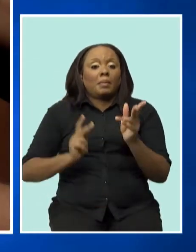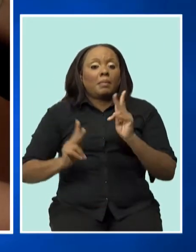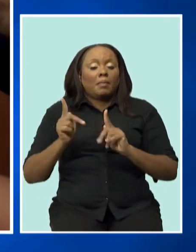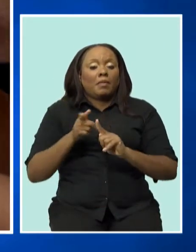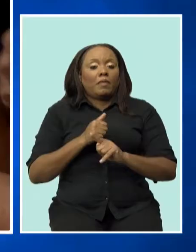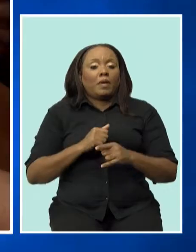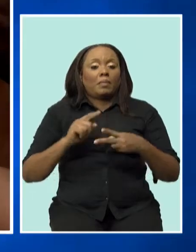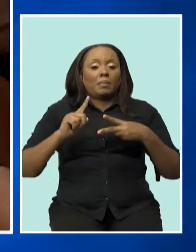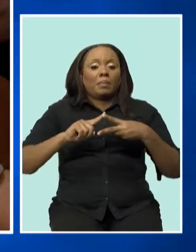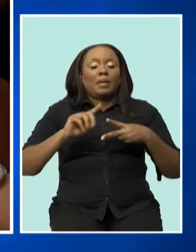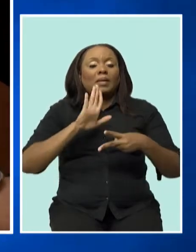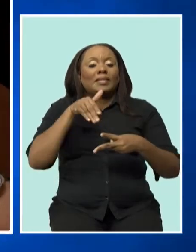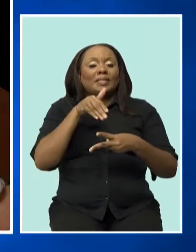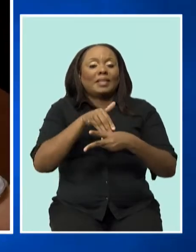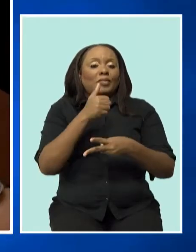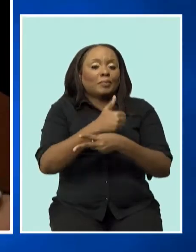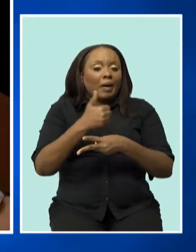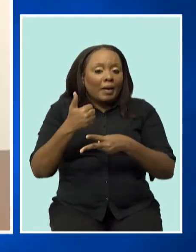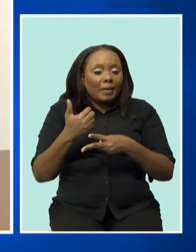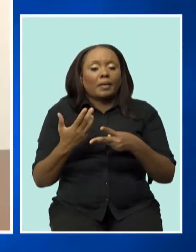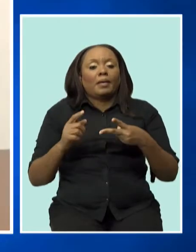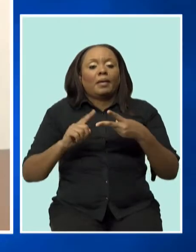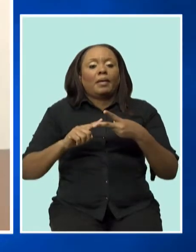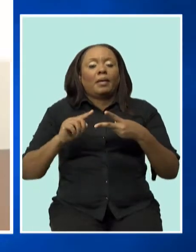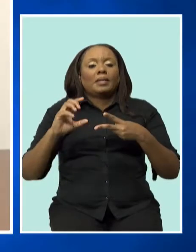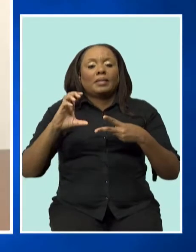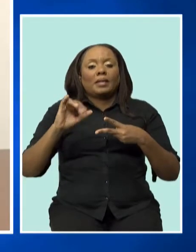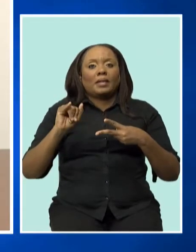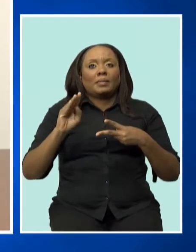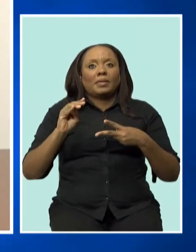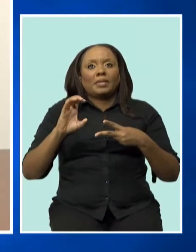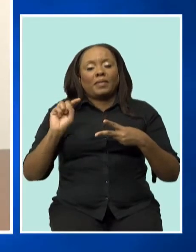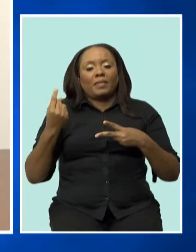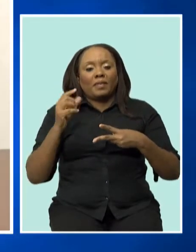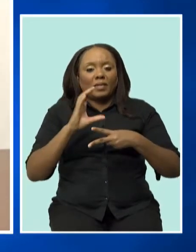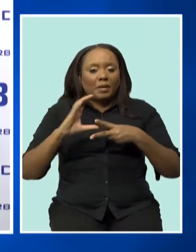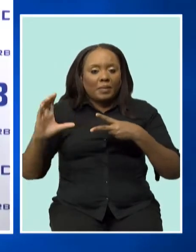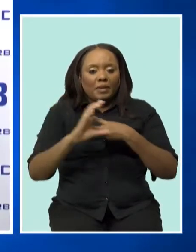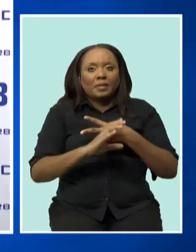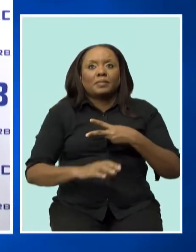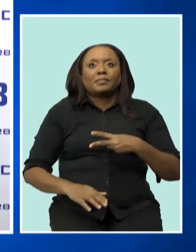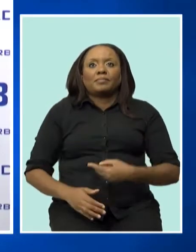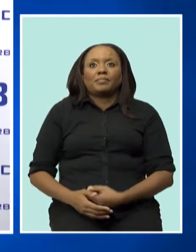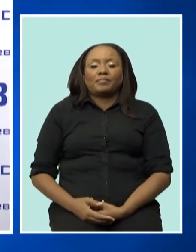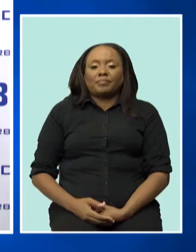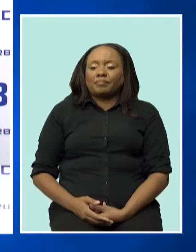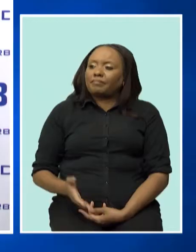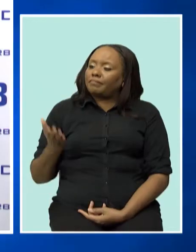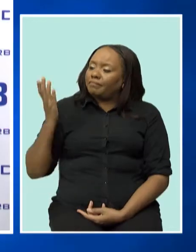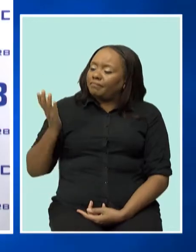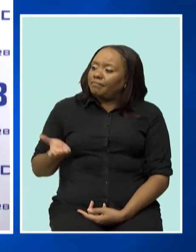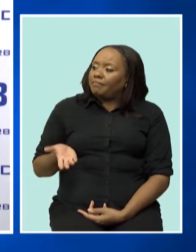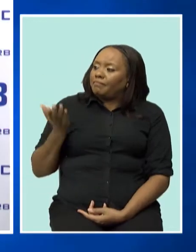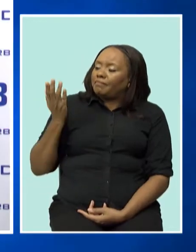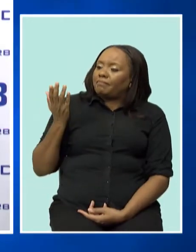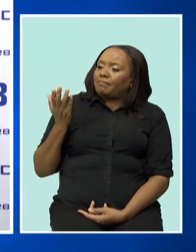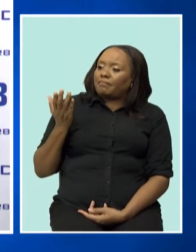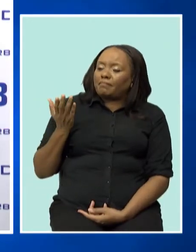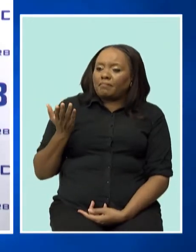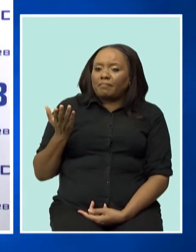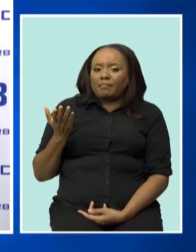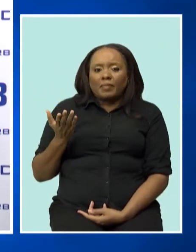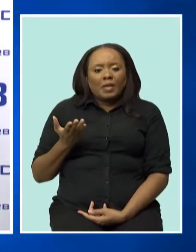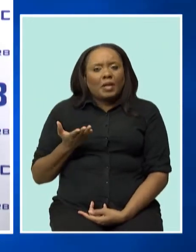Central Bank and CIBC First Caribbean International Bank. Perhaps on your mind is, why are we having a